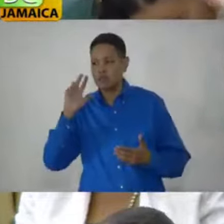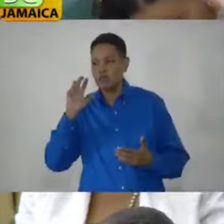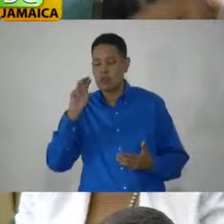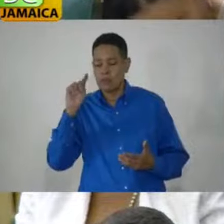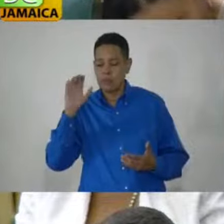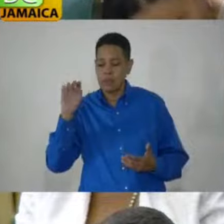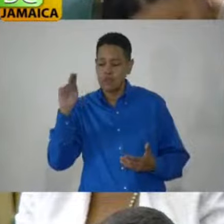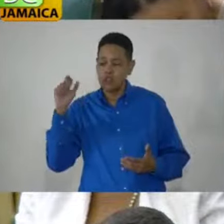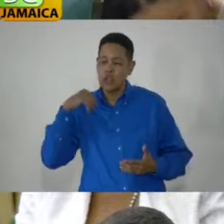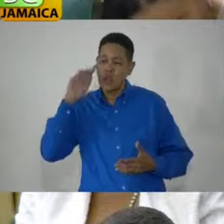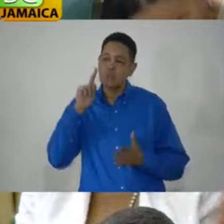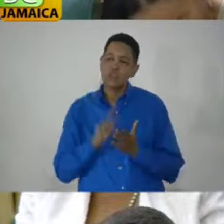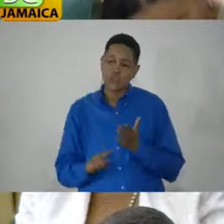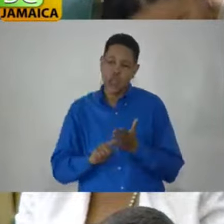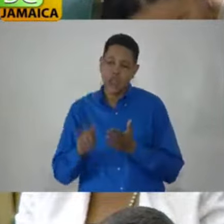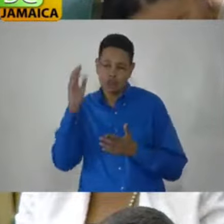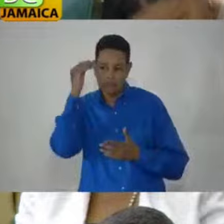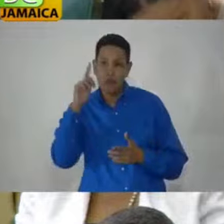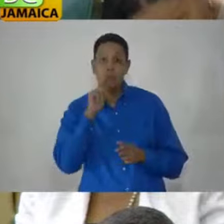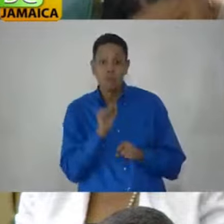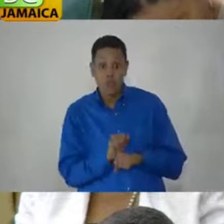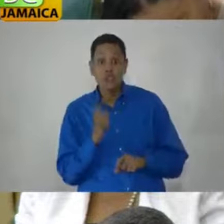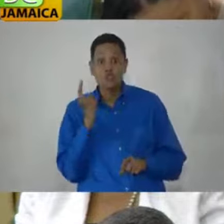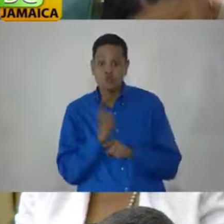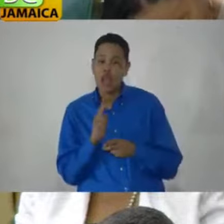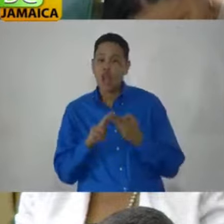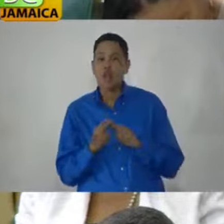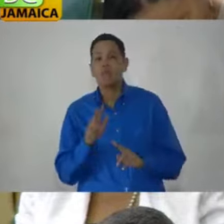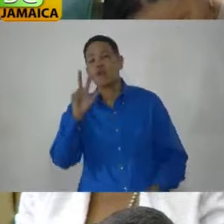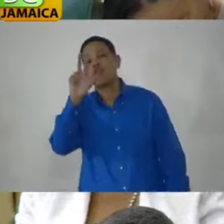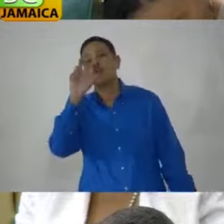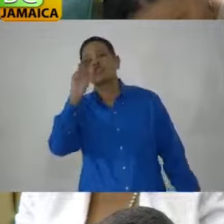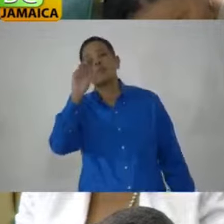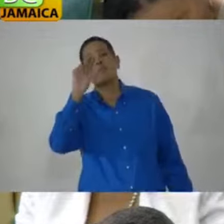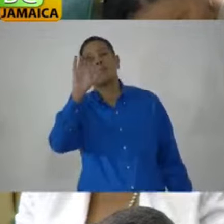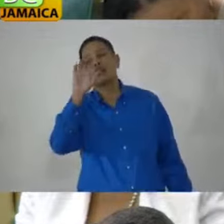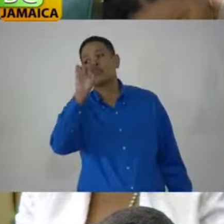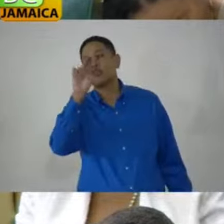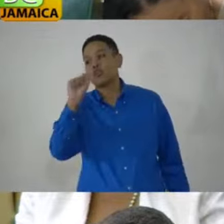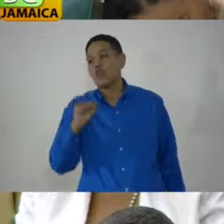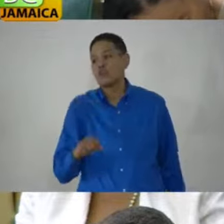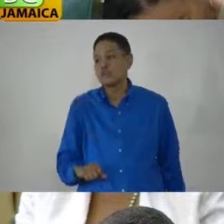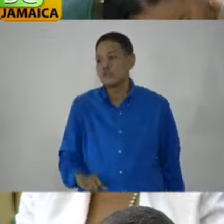I will double check just to ensure I have the, yeah.